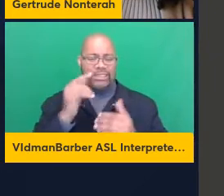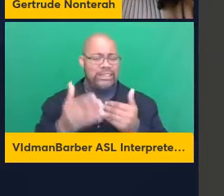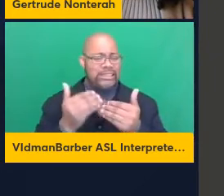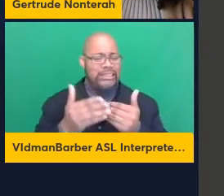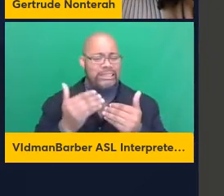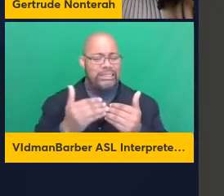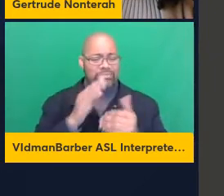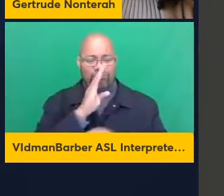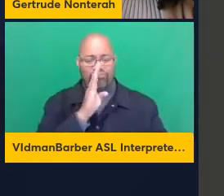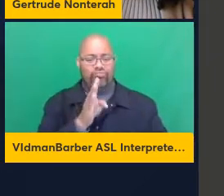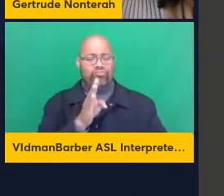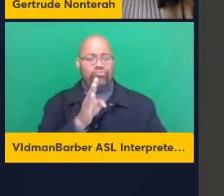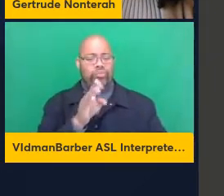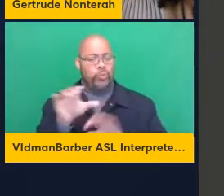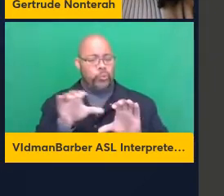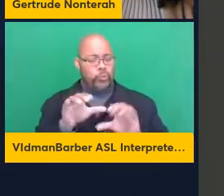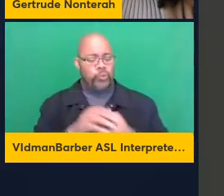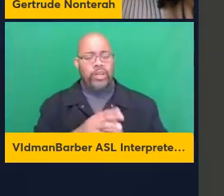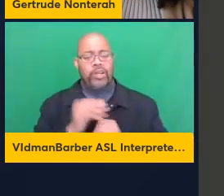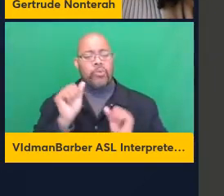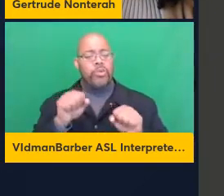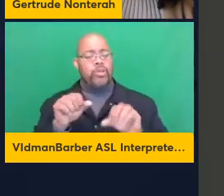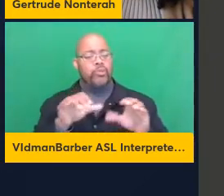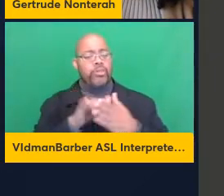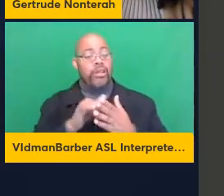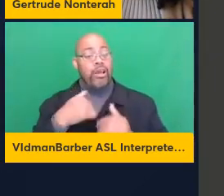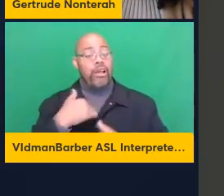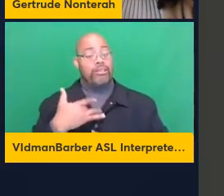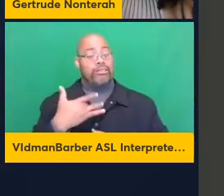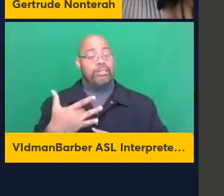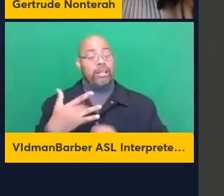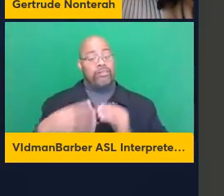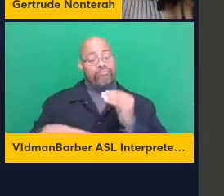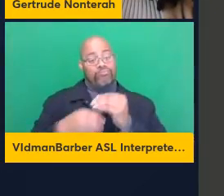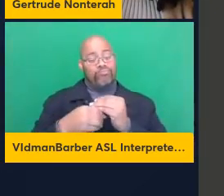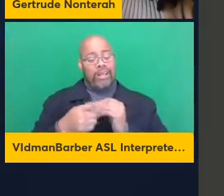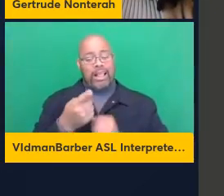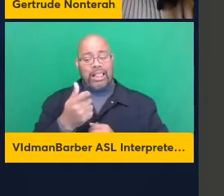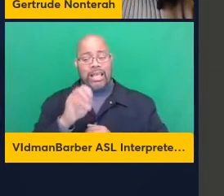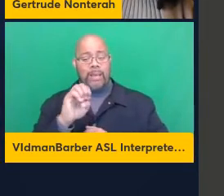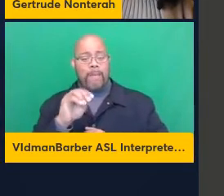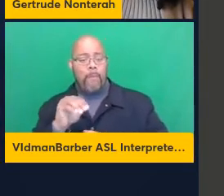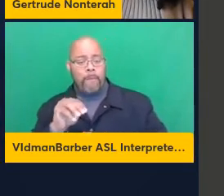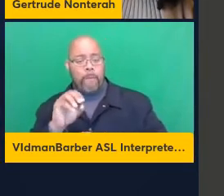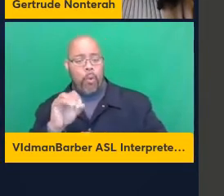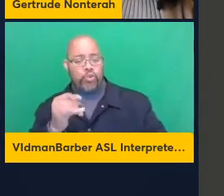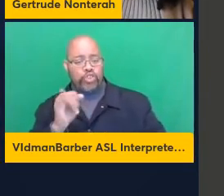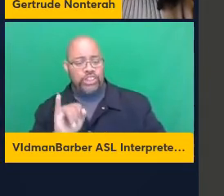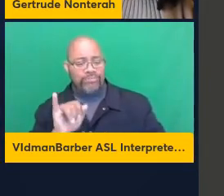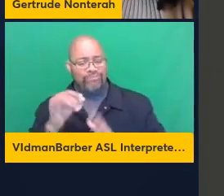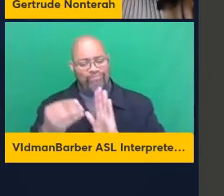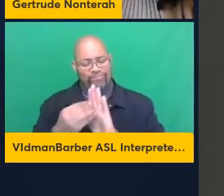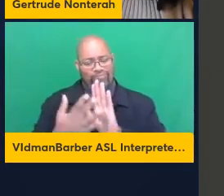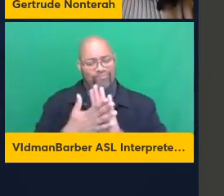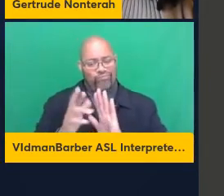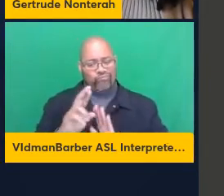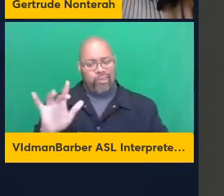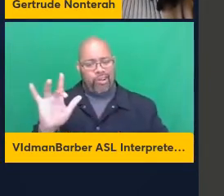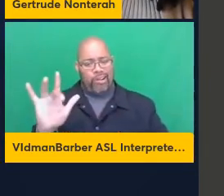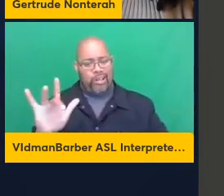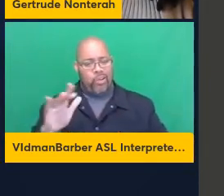fairly straightforward for you to do, and you can do that. I usually just put like little emojis on here just by right clicking